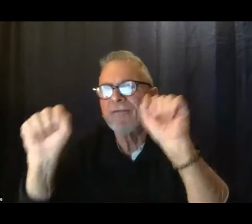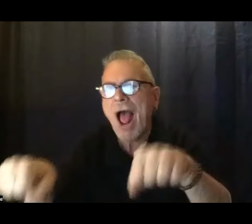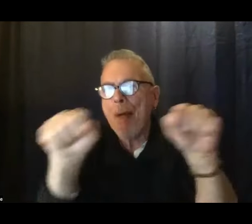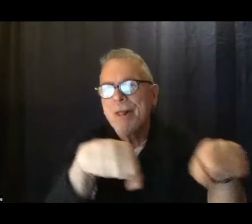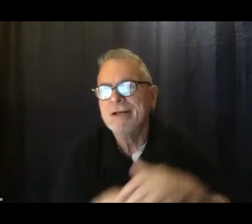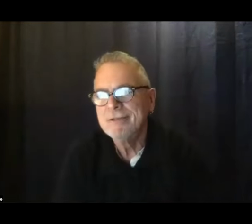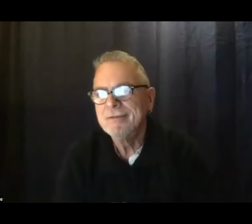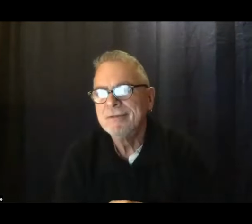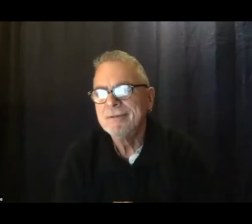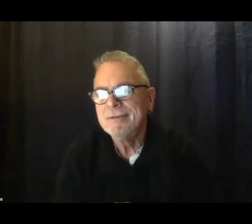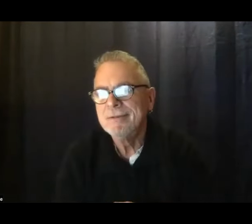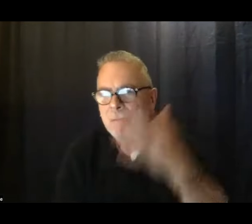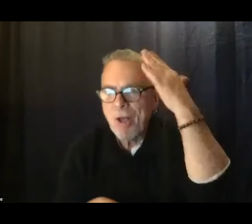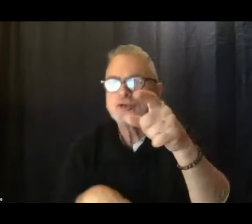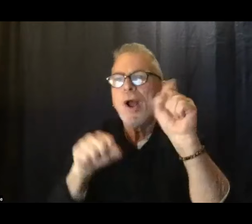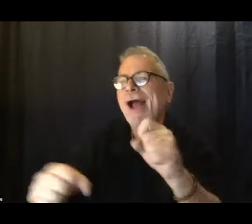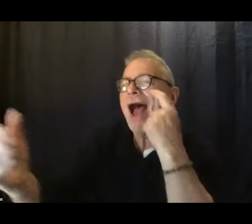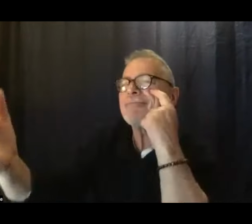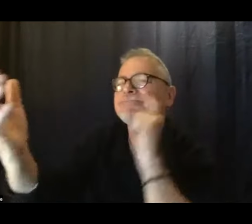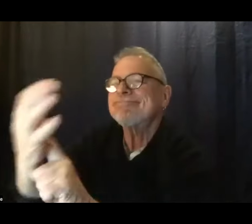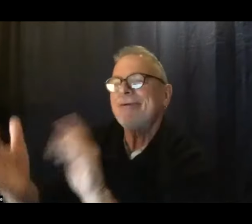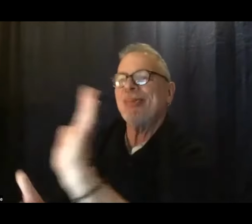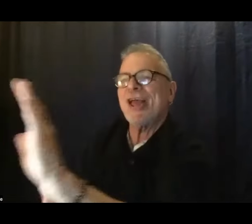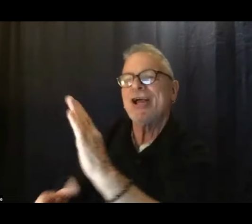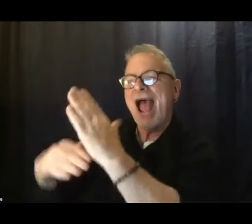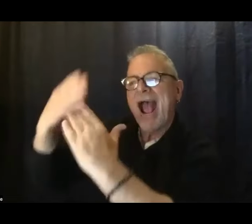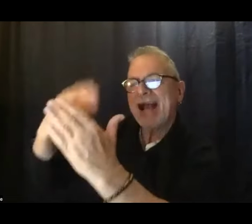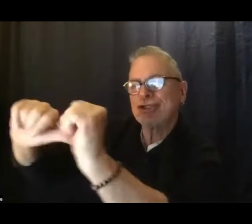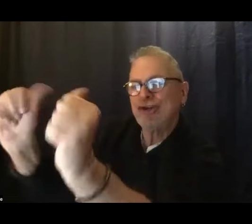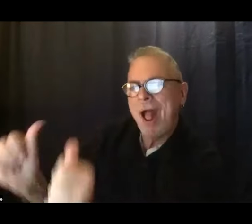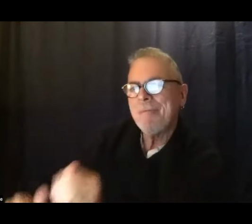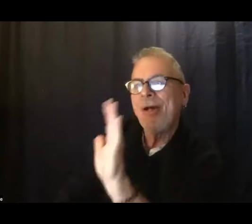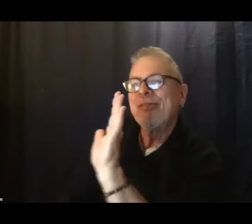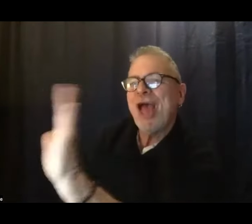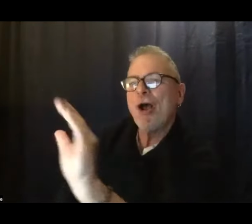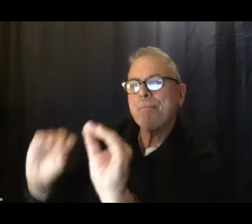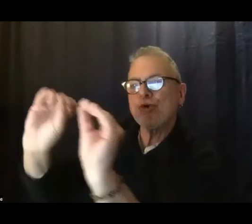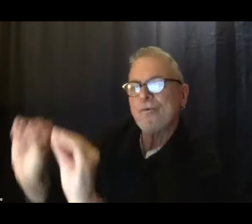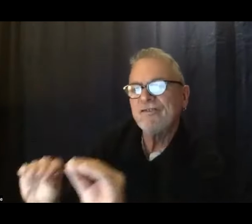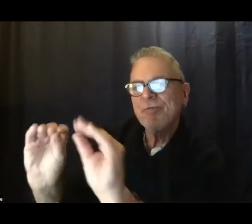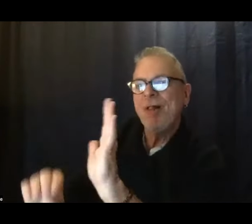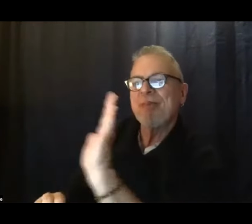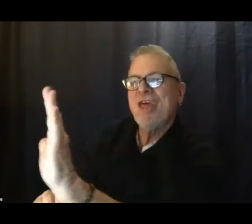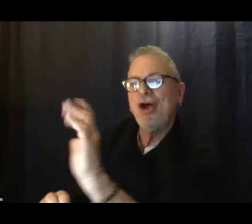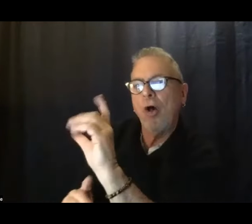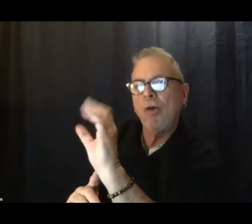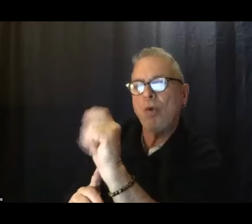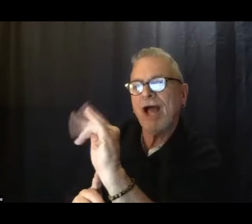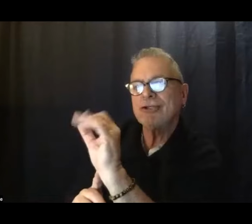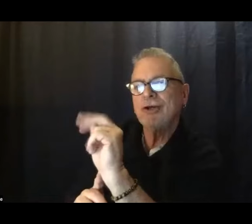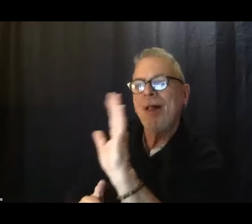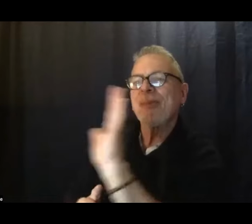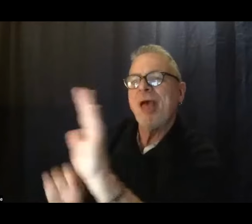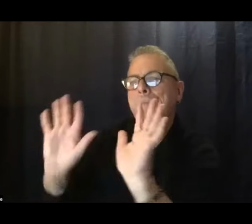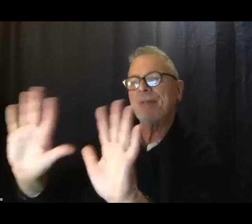are going to have clarity. Then they will have the readability, the legibility, the literacy that you're looking for